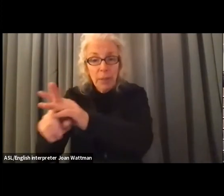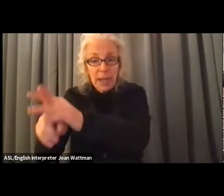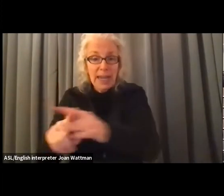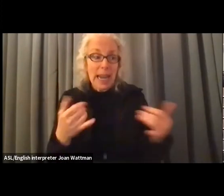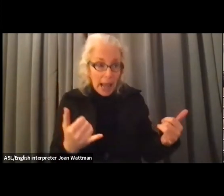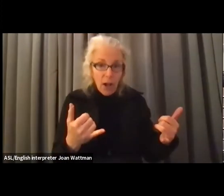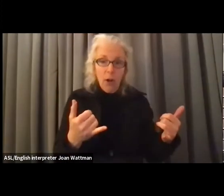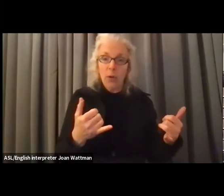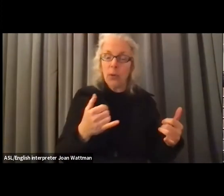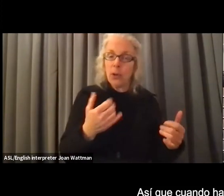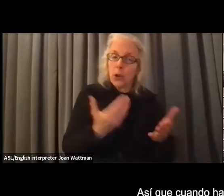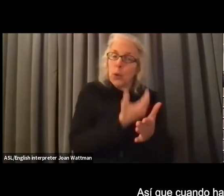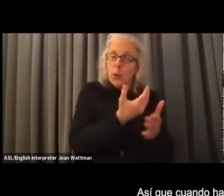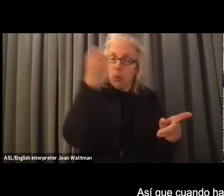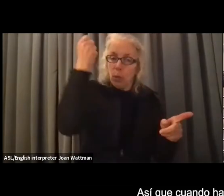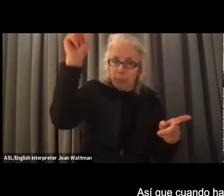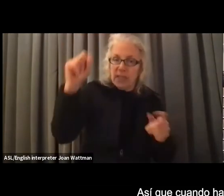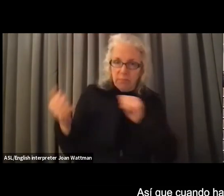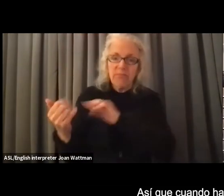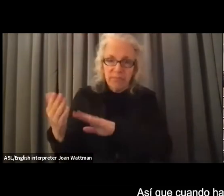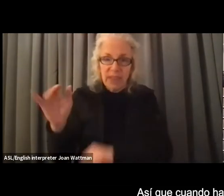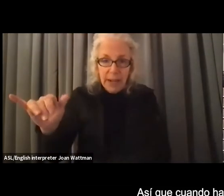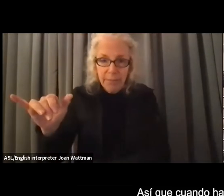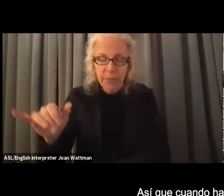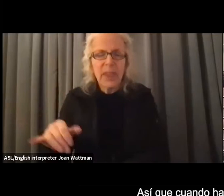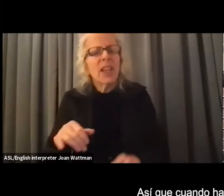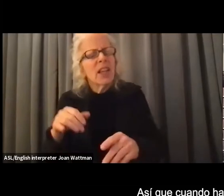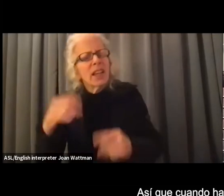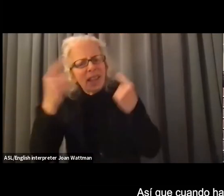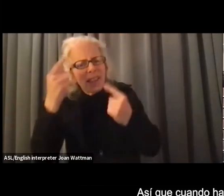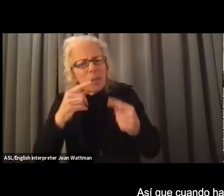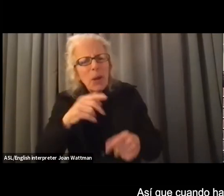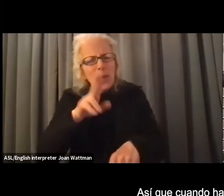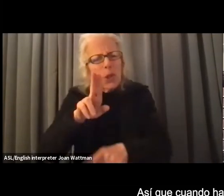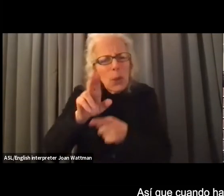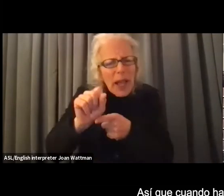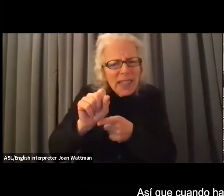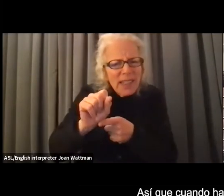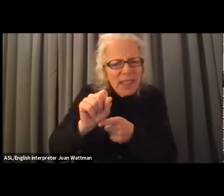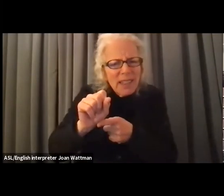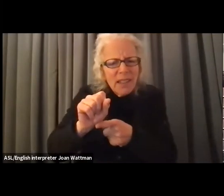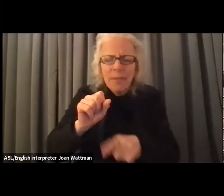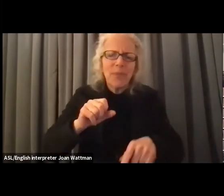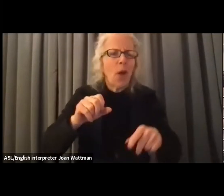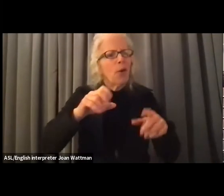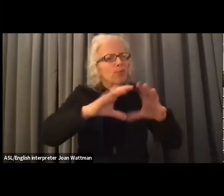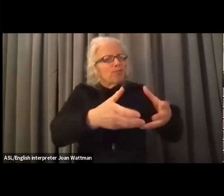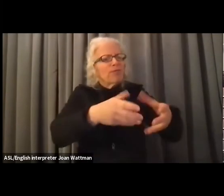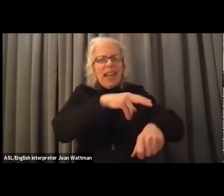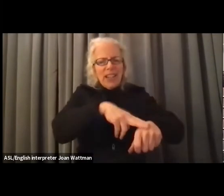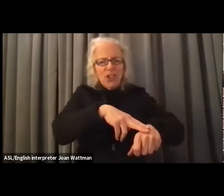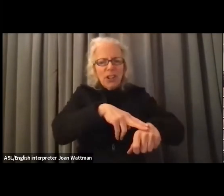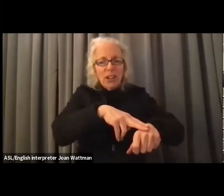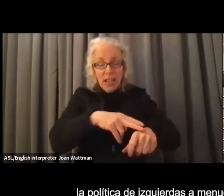it. So when we talk about the US as a nation state, or even the US left, Black